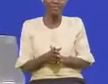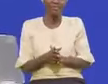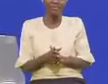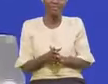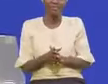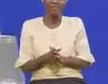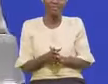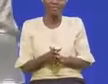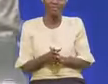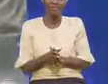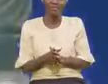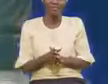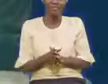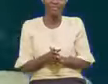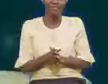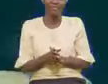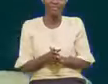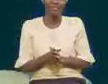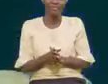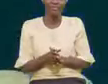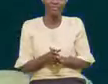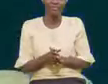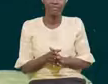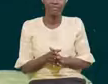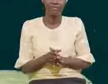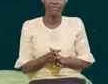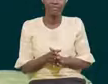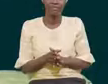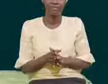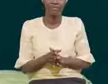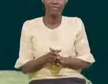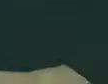meeku jarigindi okasari mee dehanni check chestu believe.